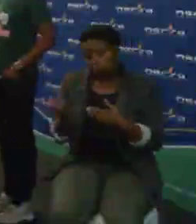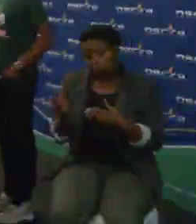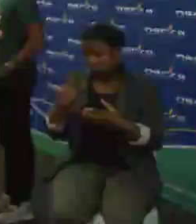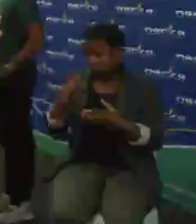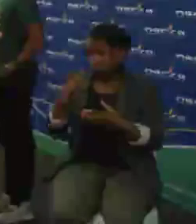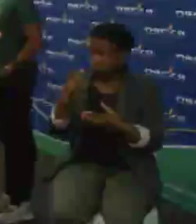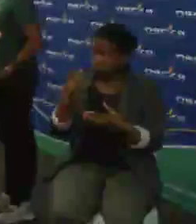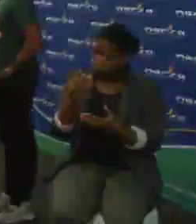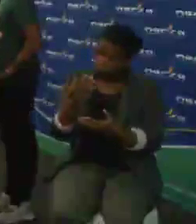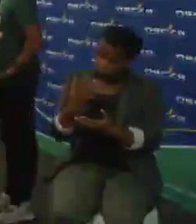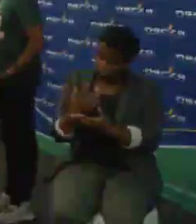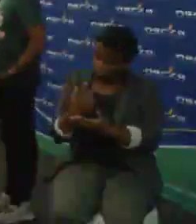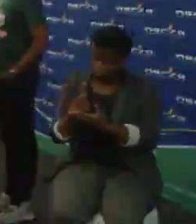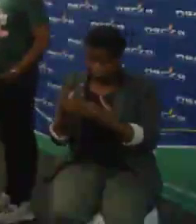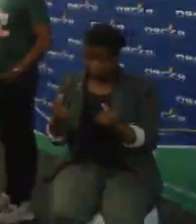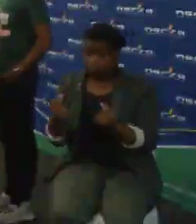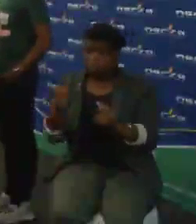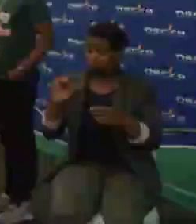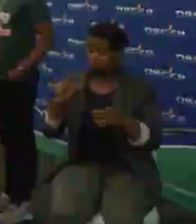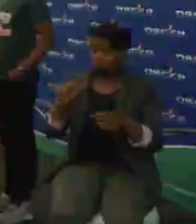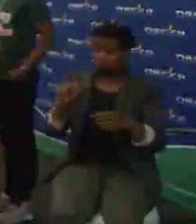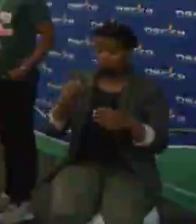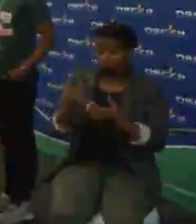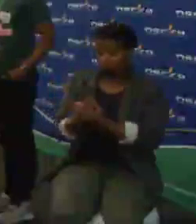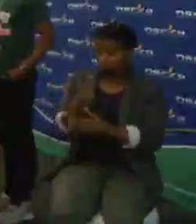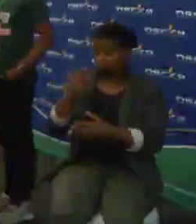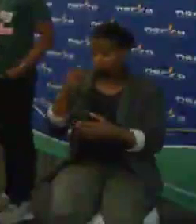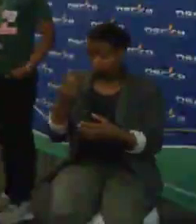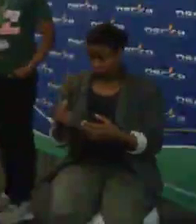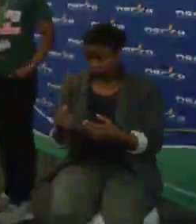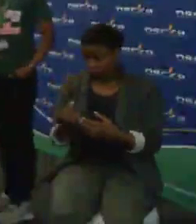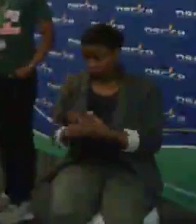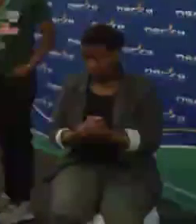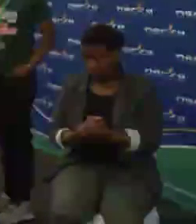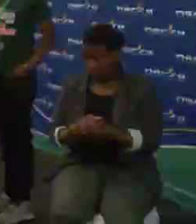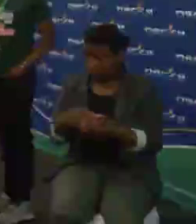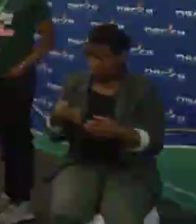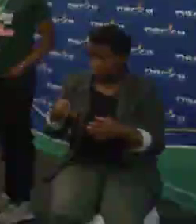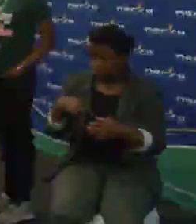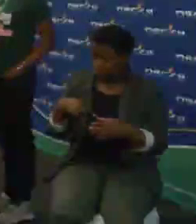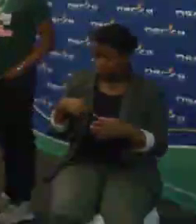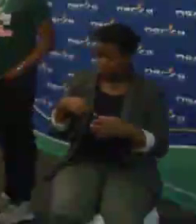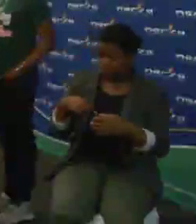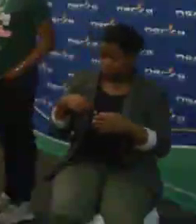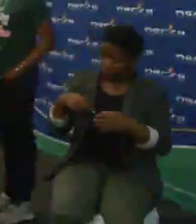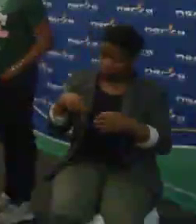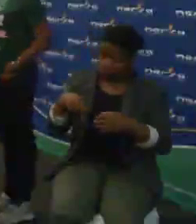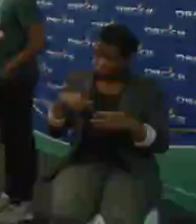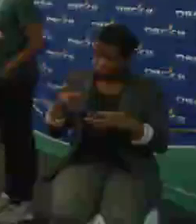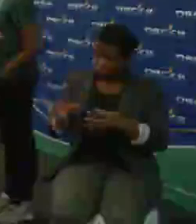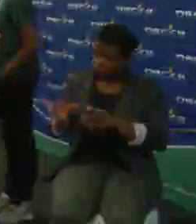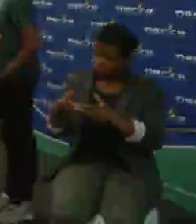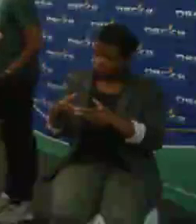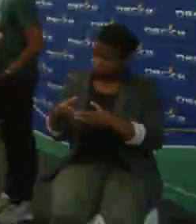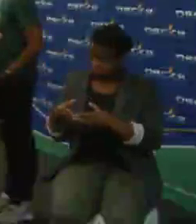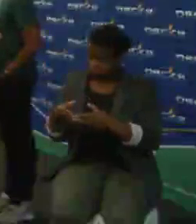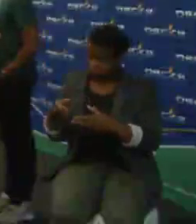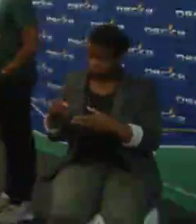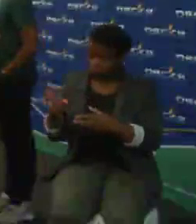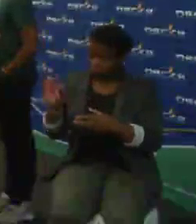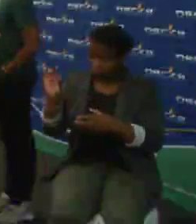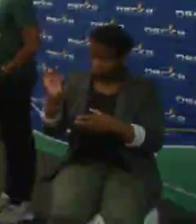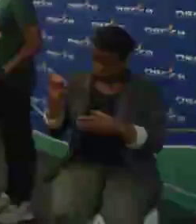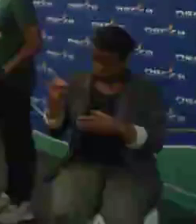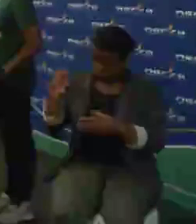is rejecting the increase. So for us, from Greenpeace side, is that you say just determine that it's a 0%